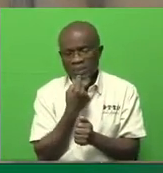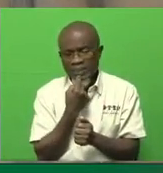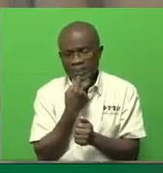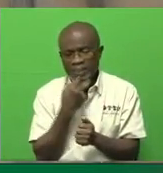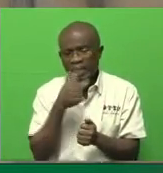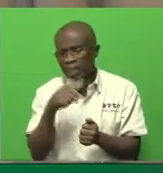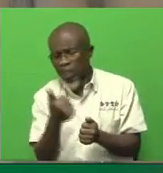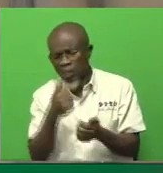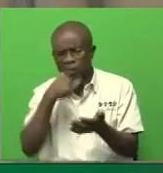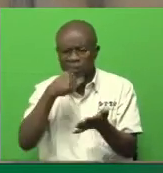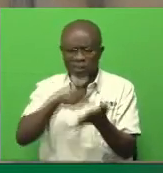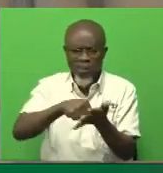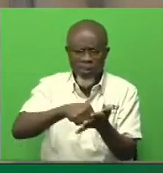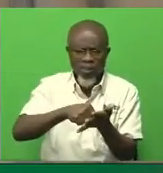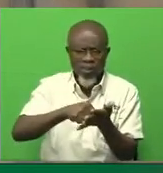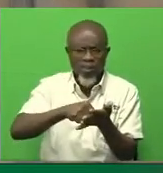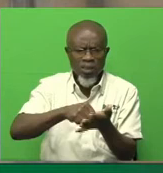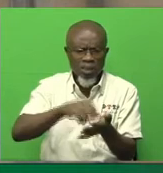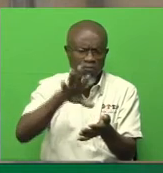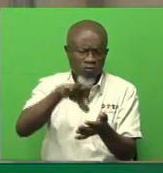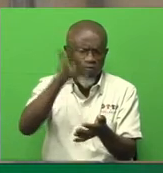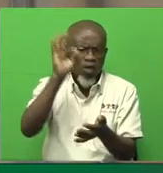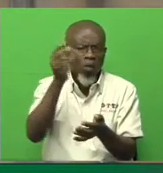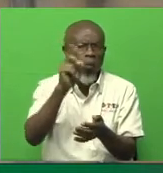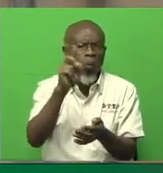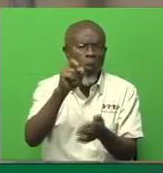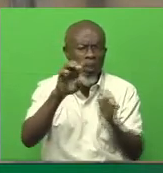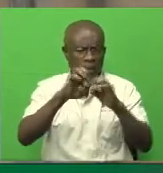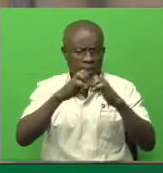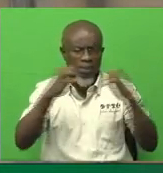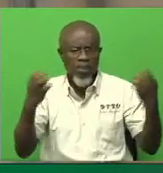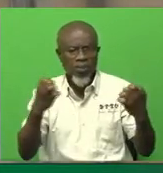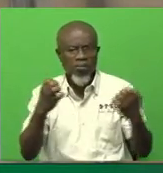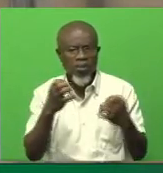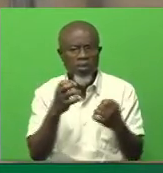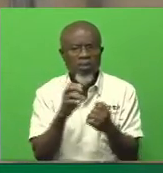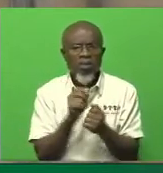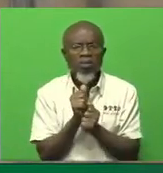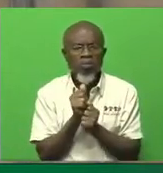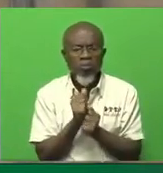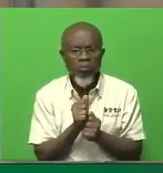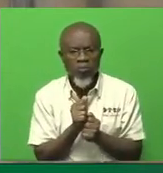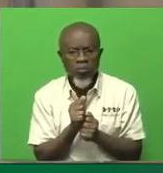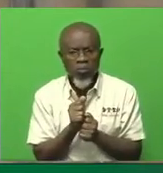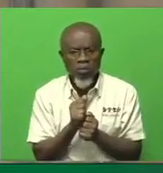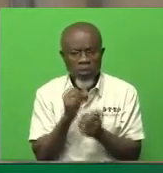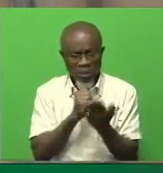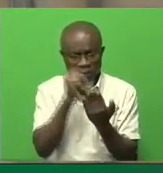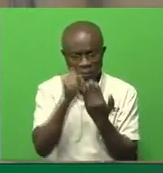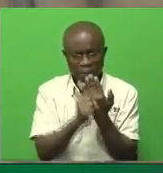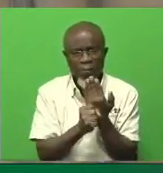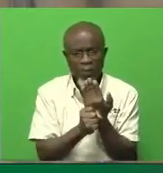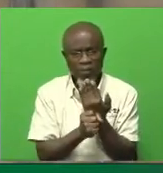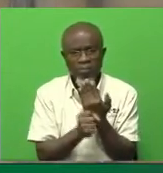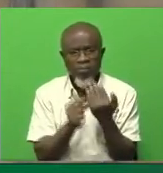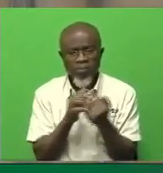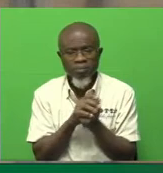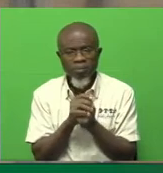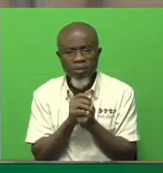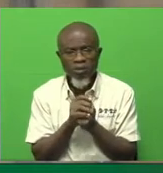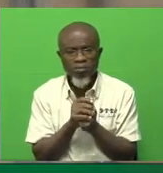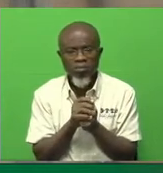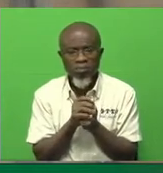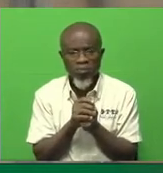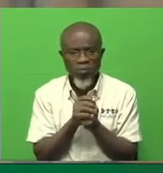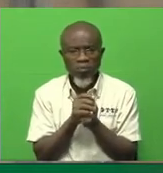which which appeared in the Express on Wednesday 7 September 2022. kudos to staff at St